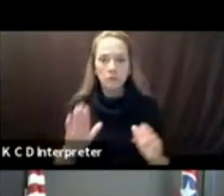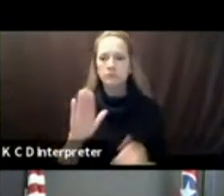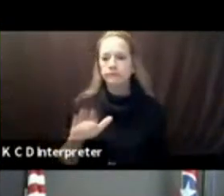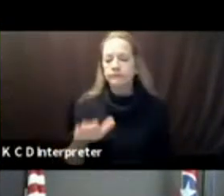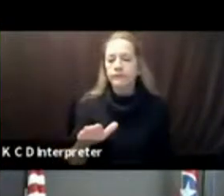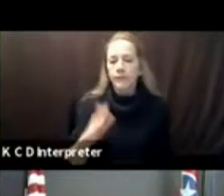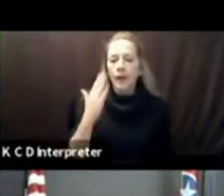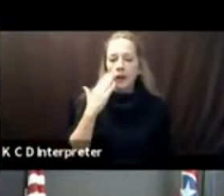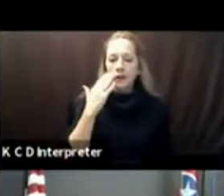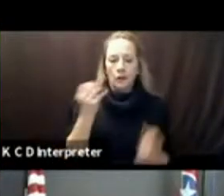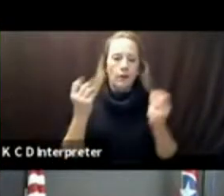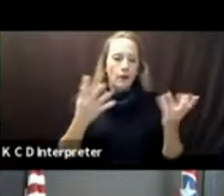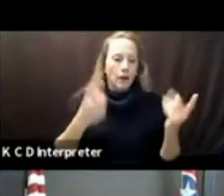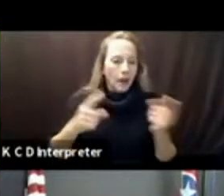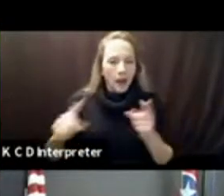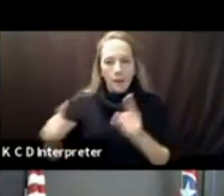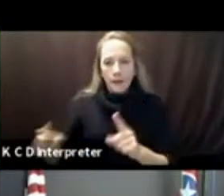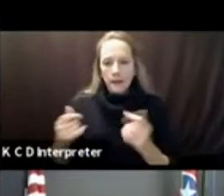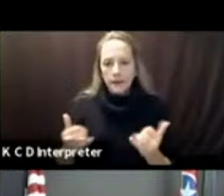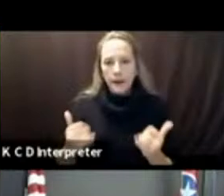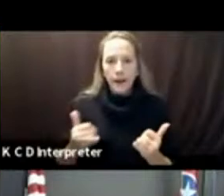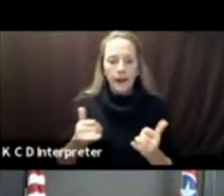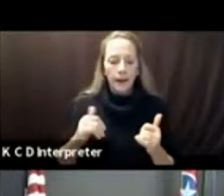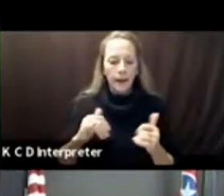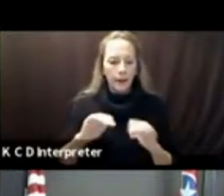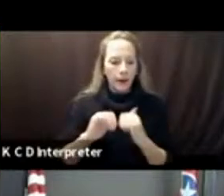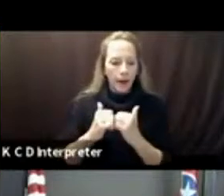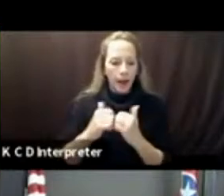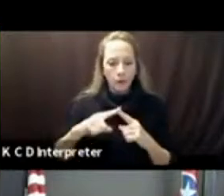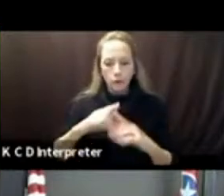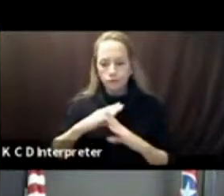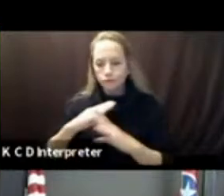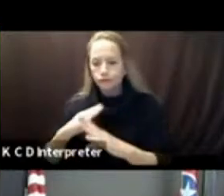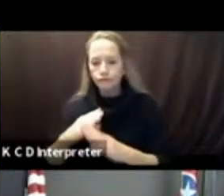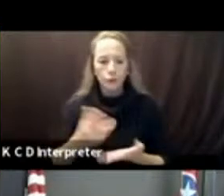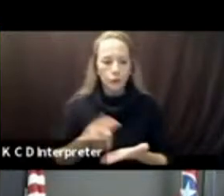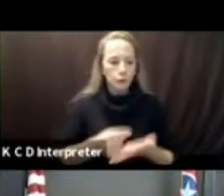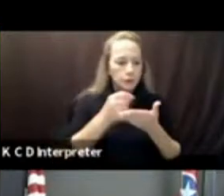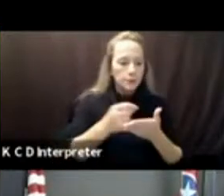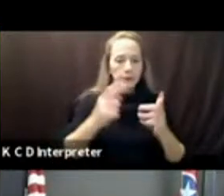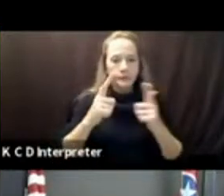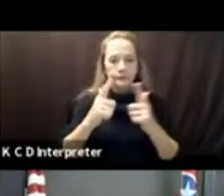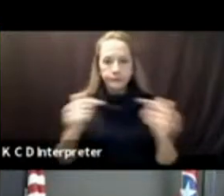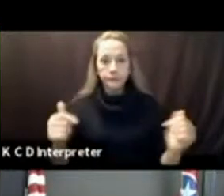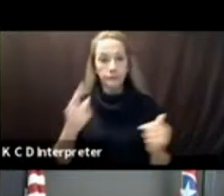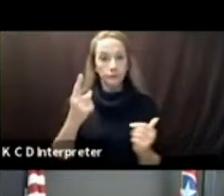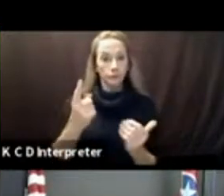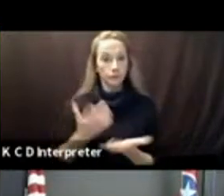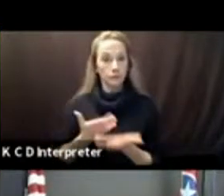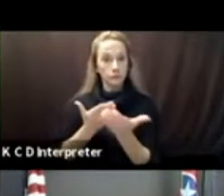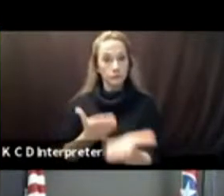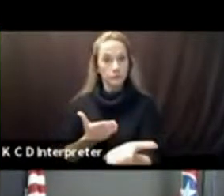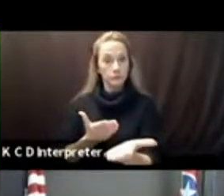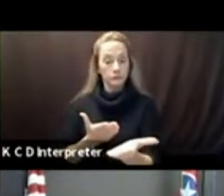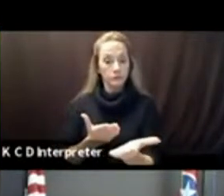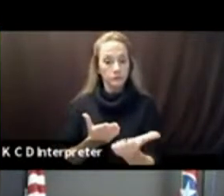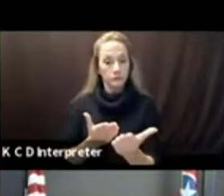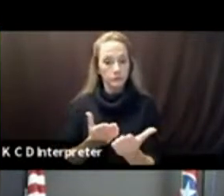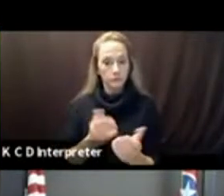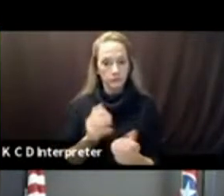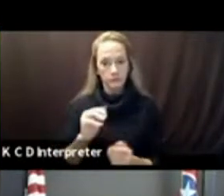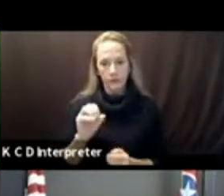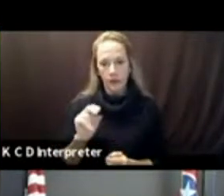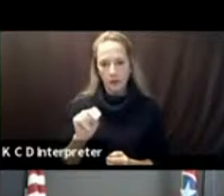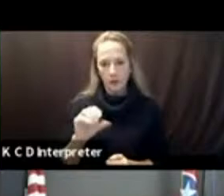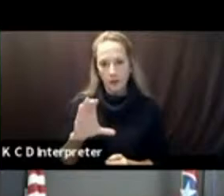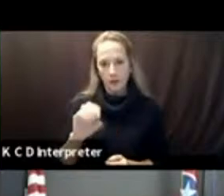on related to treatment and prevention. And one of the recommendations is that information on monoclonal